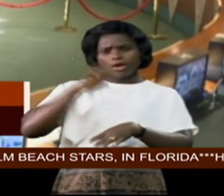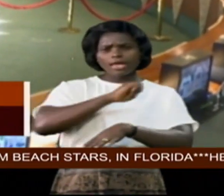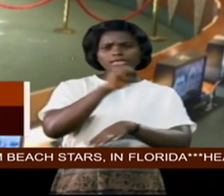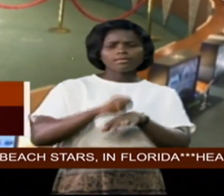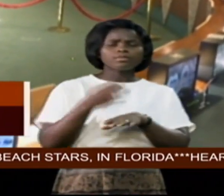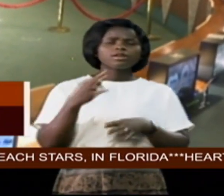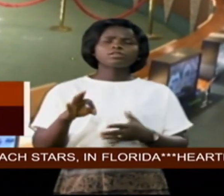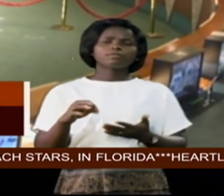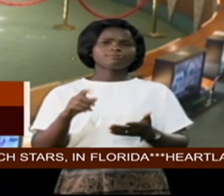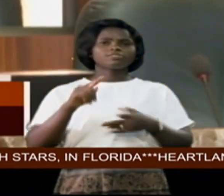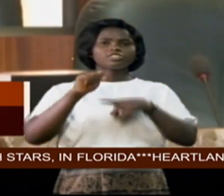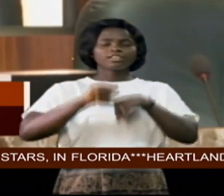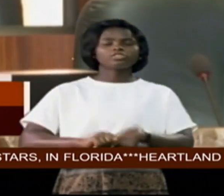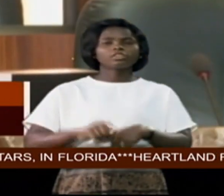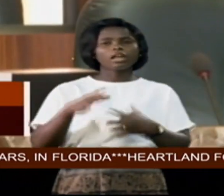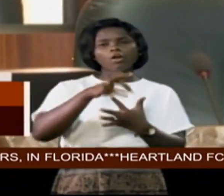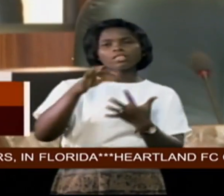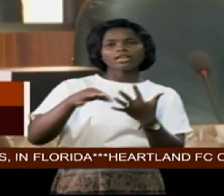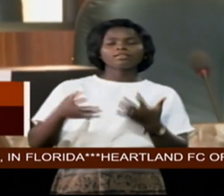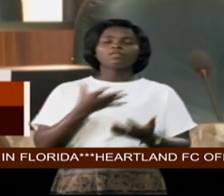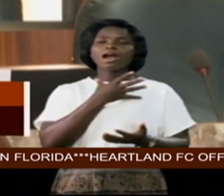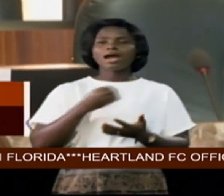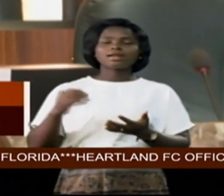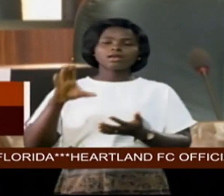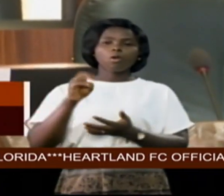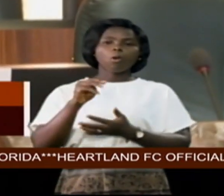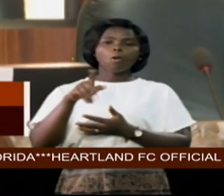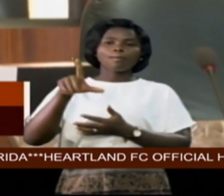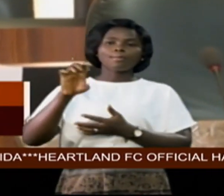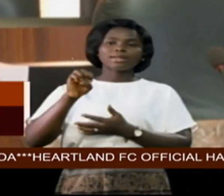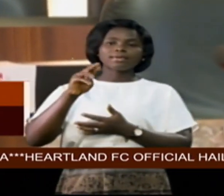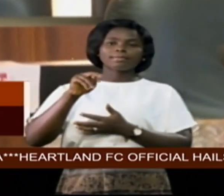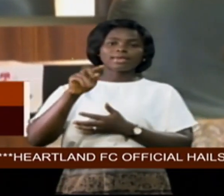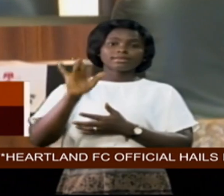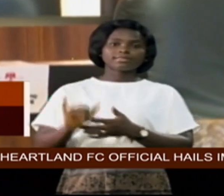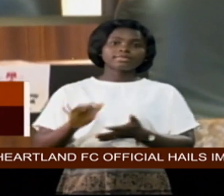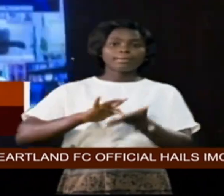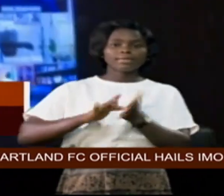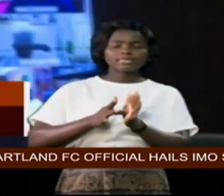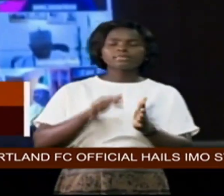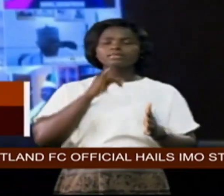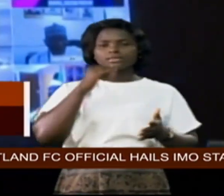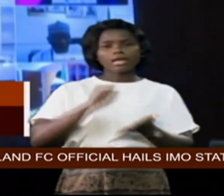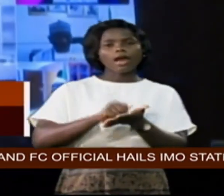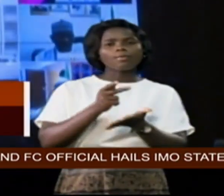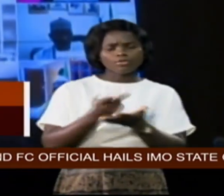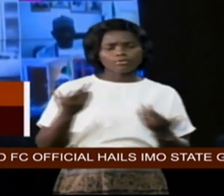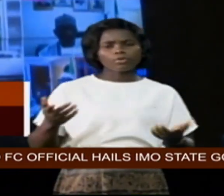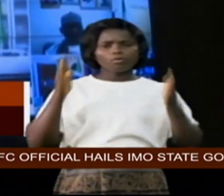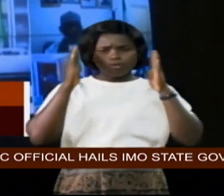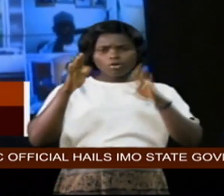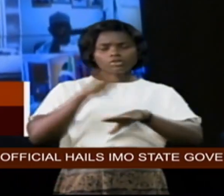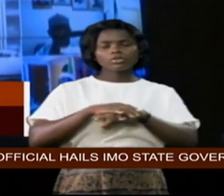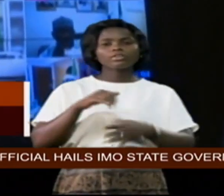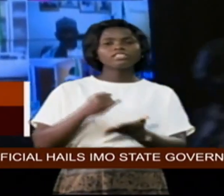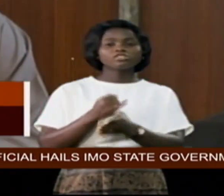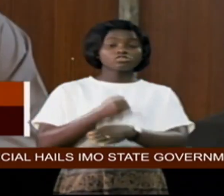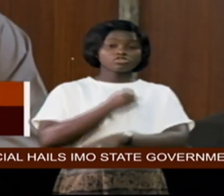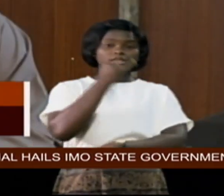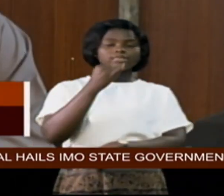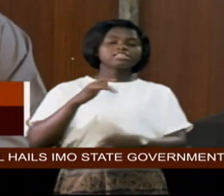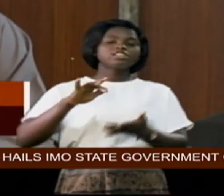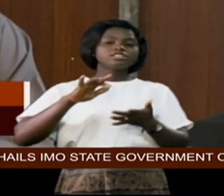and Complementary Medicine, also approved by the Council, is aimed at institutionalizing traditional medicine practice in the